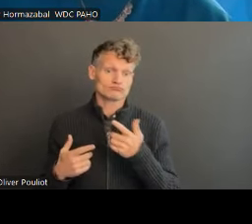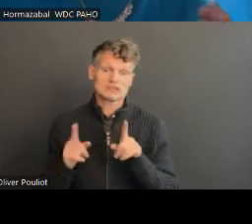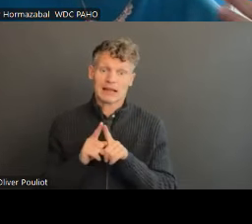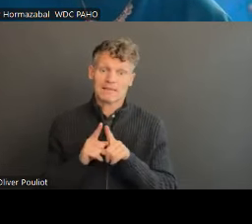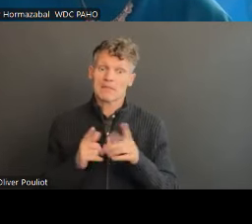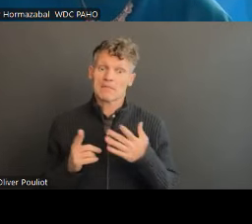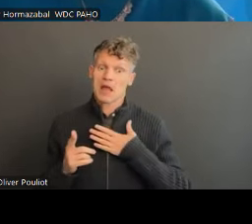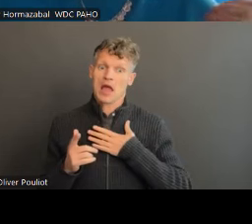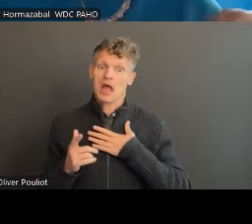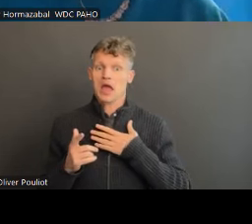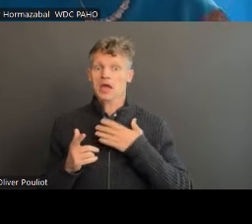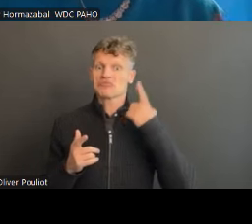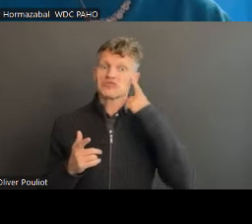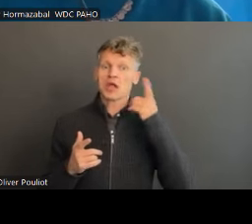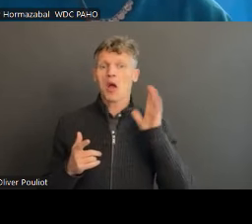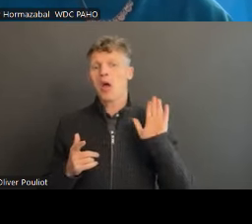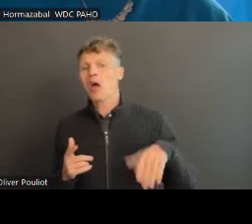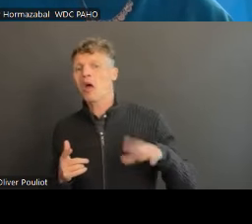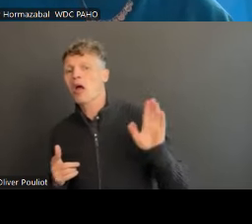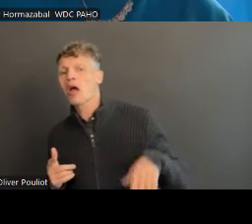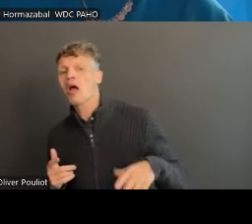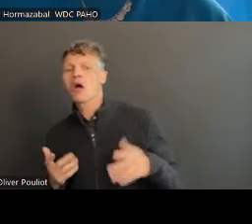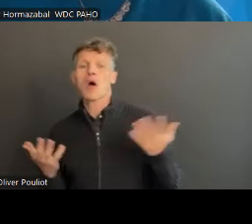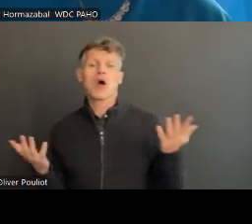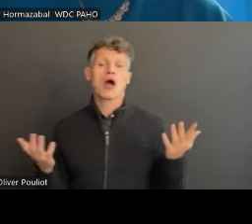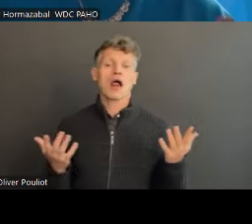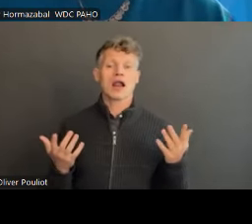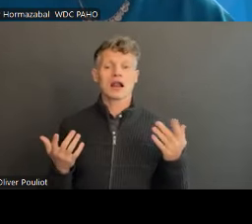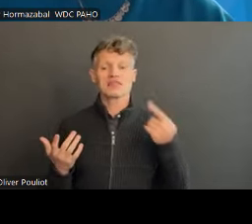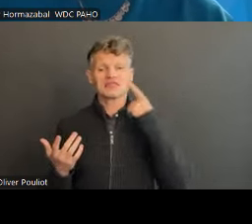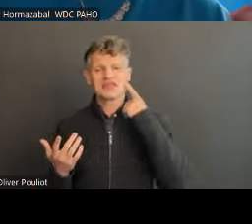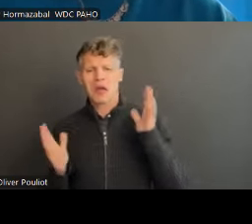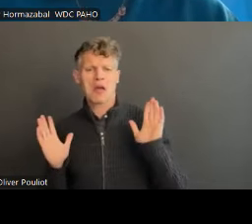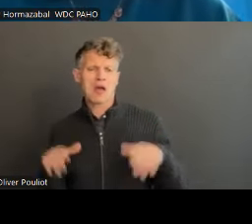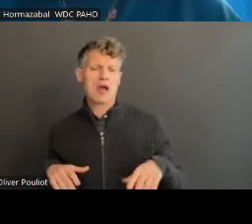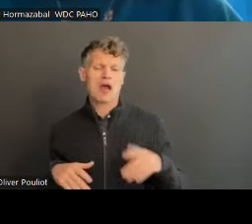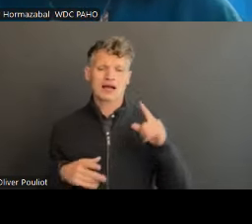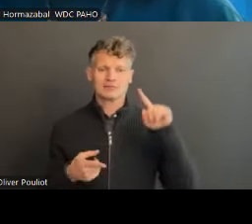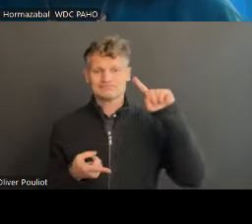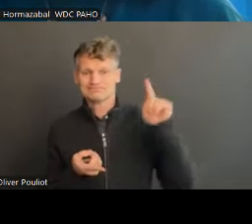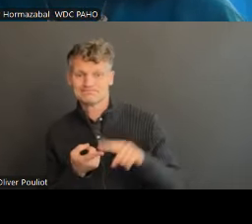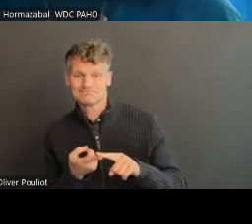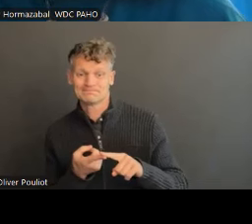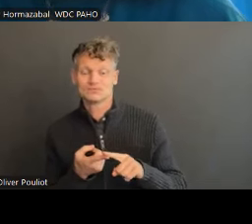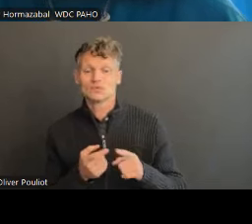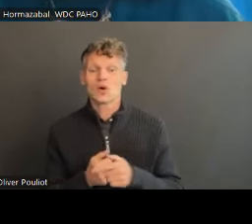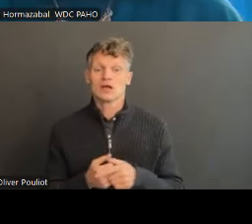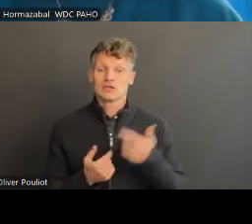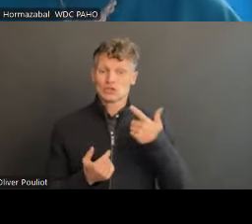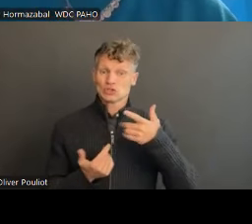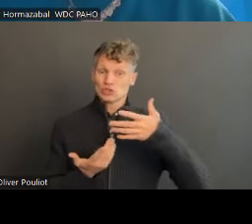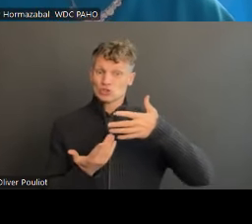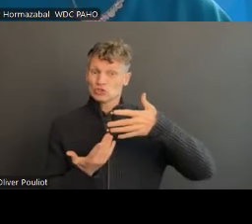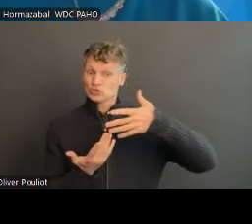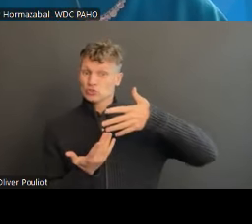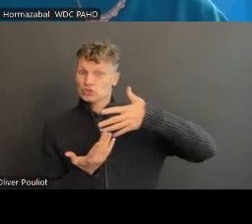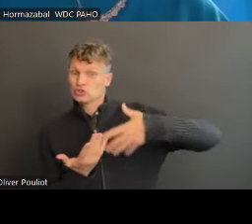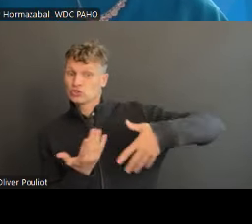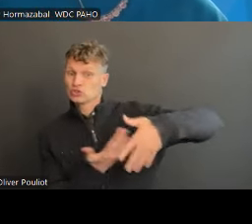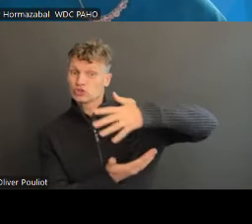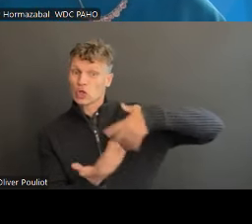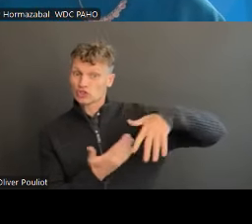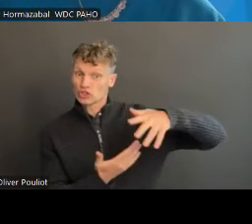queremos reforzar es que elimination los is what we're determinantes talking about sociales here too. So the first thing influyen that we sobre need la to expresión de reinforce is that necesidad de social salud determinants influence the y también expression of influyen,